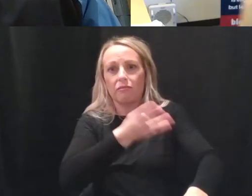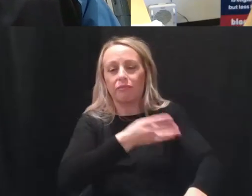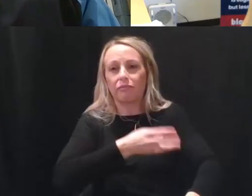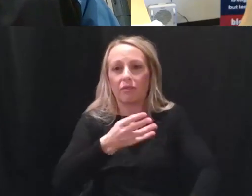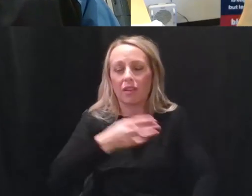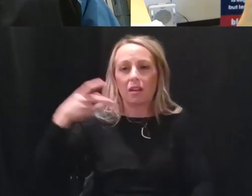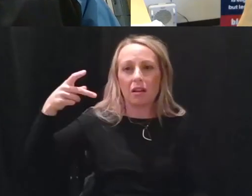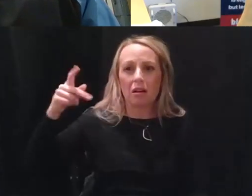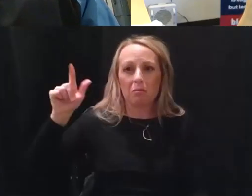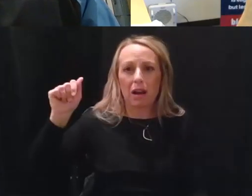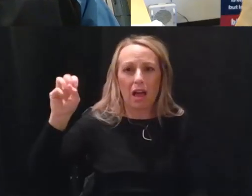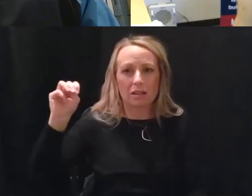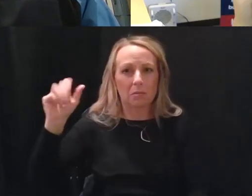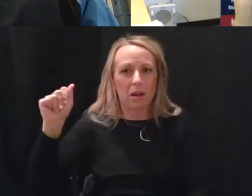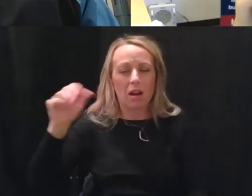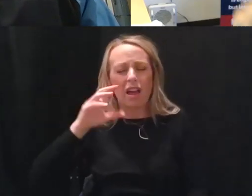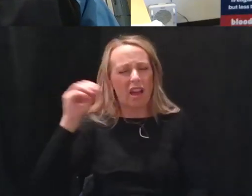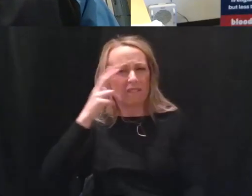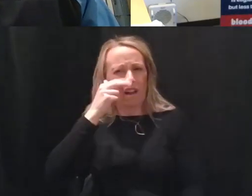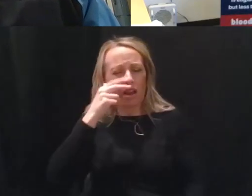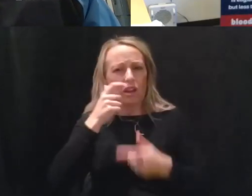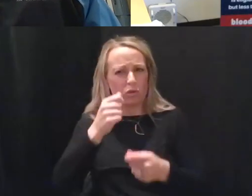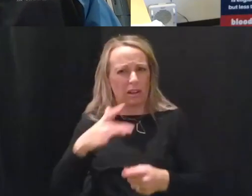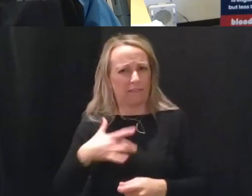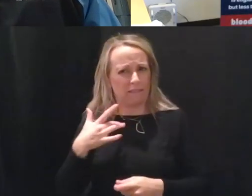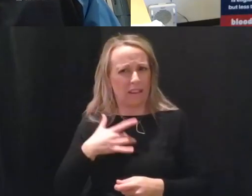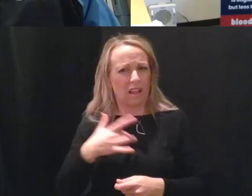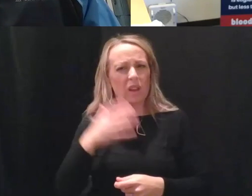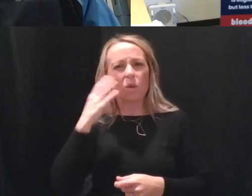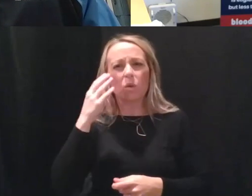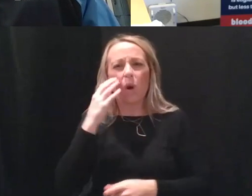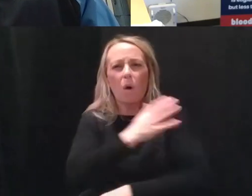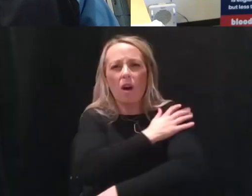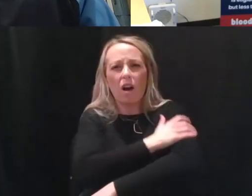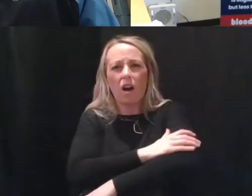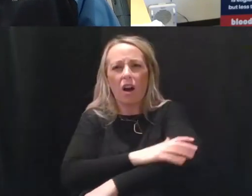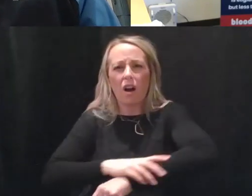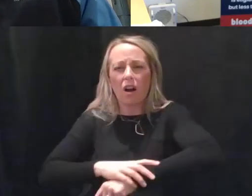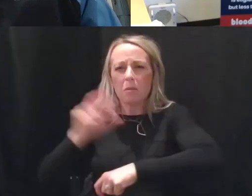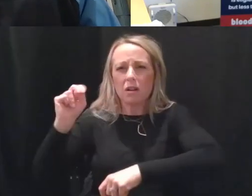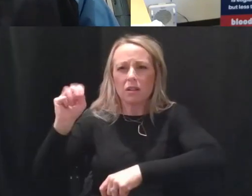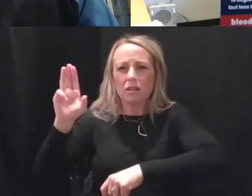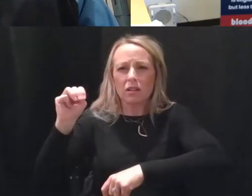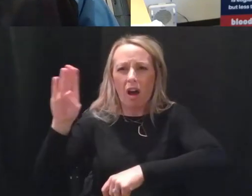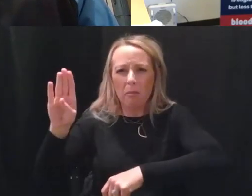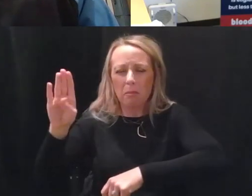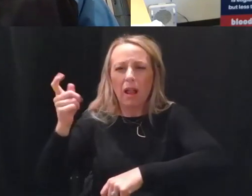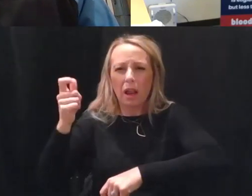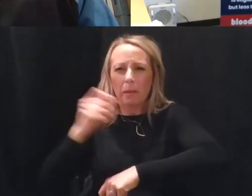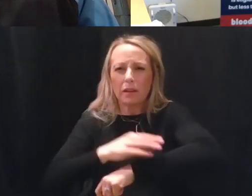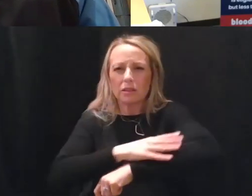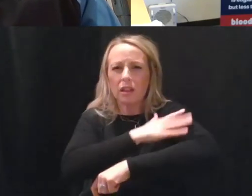it felt like when it went into my body is like when your arm falls asleep and it tingles. That's what I thought I was feeling through my